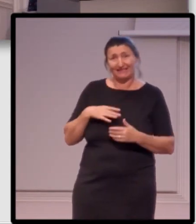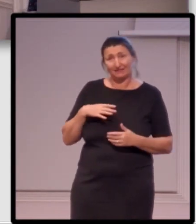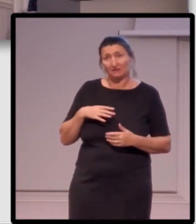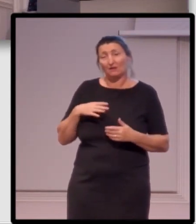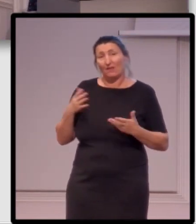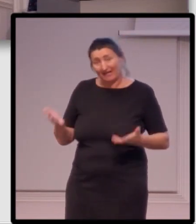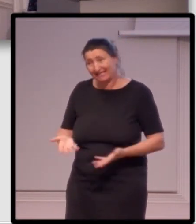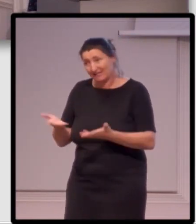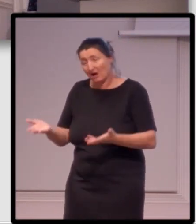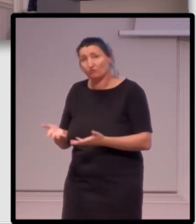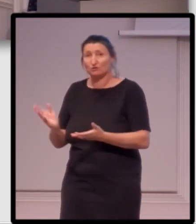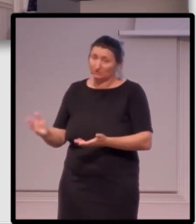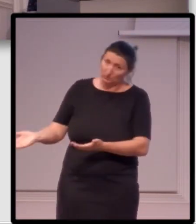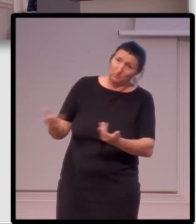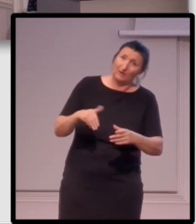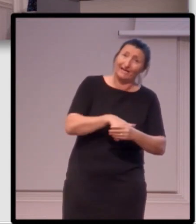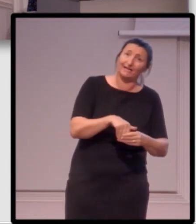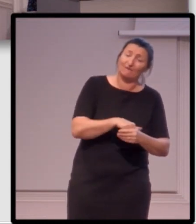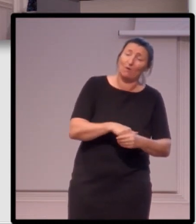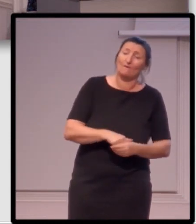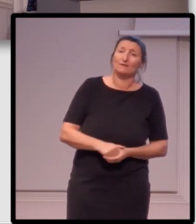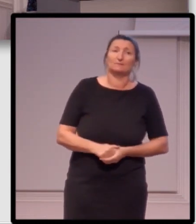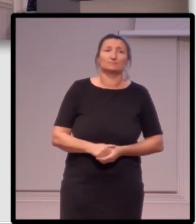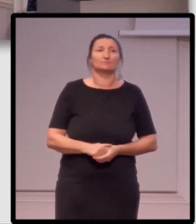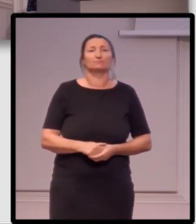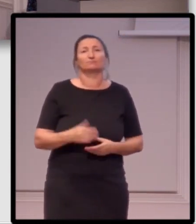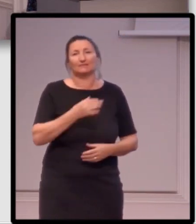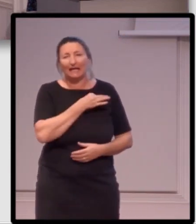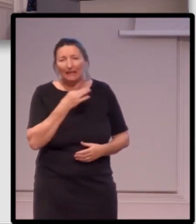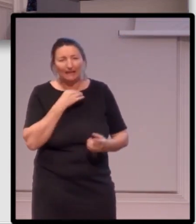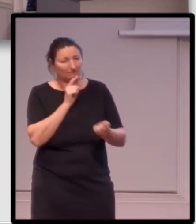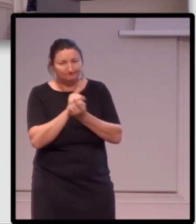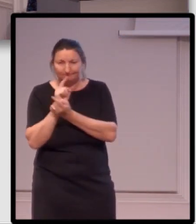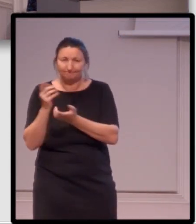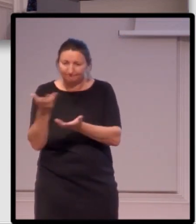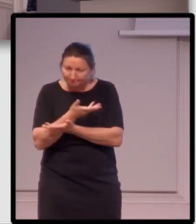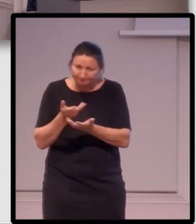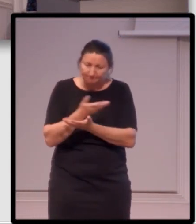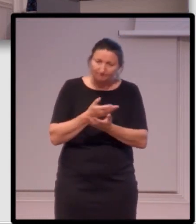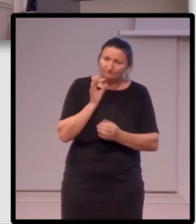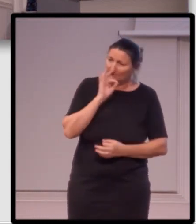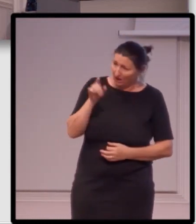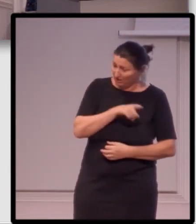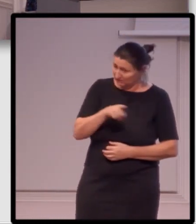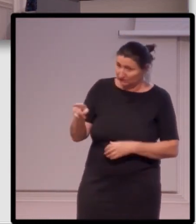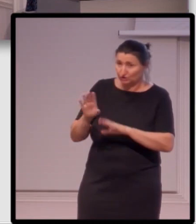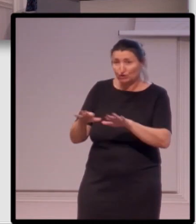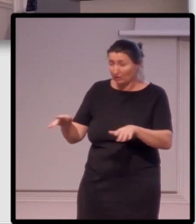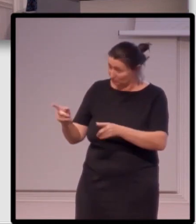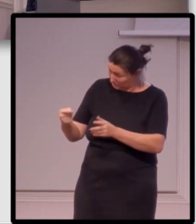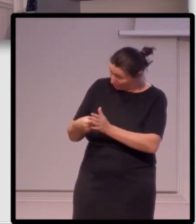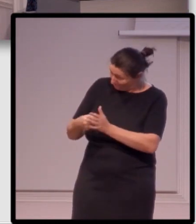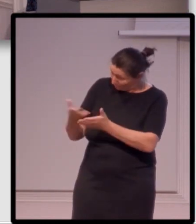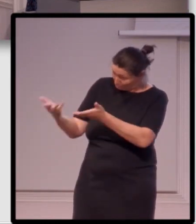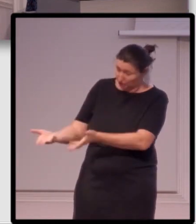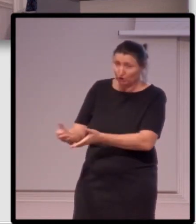help to be able to engage like everybody else. We were doing clinic chats around the country where we go and ask children and people with health needs what matters to